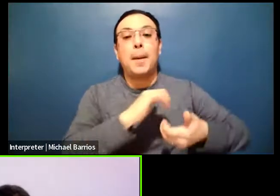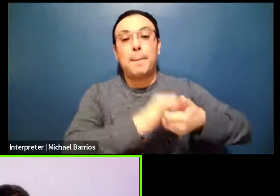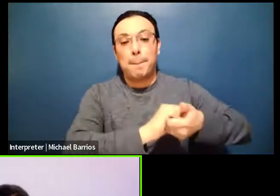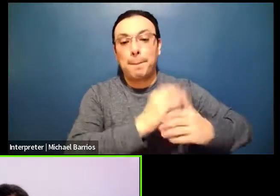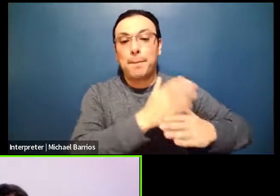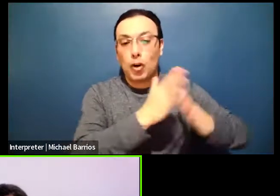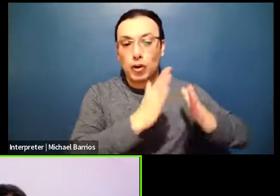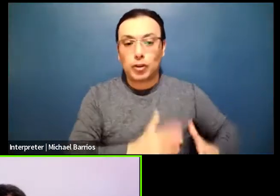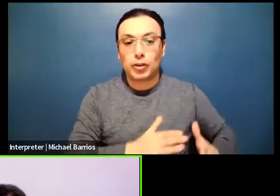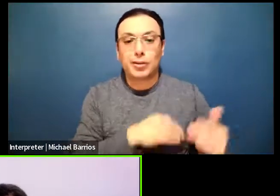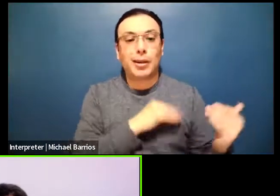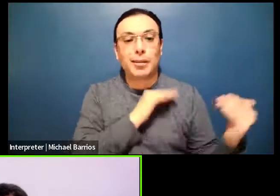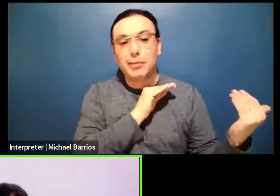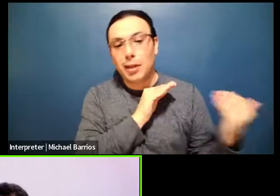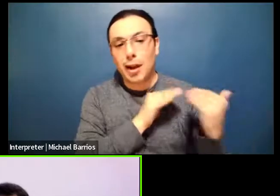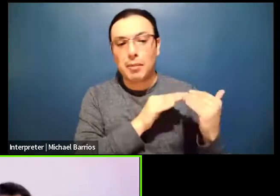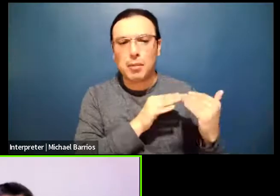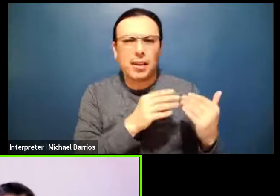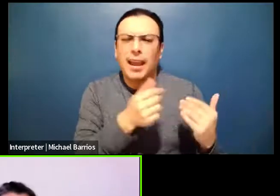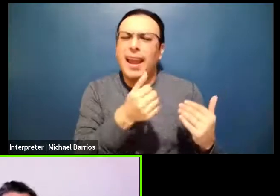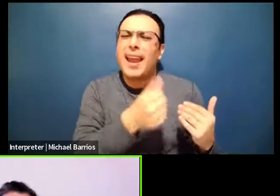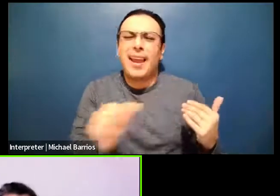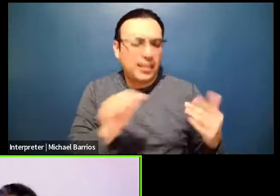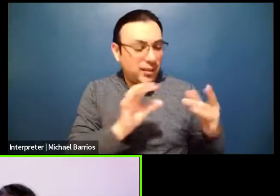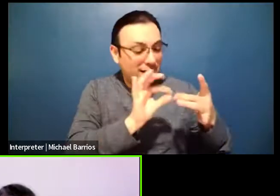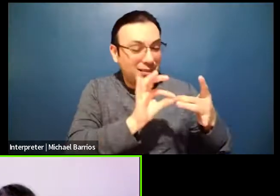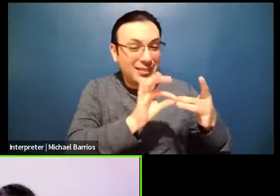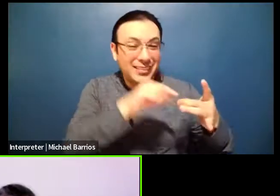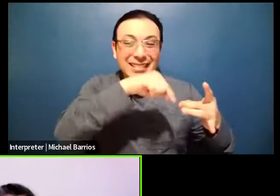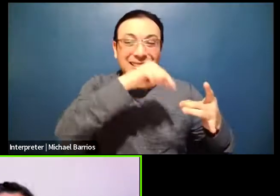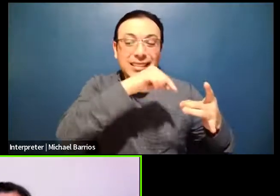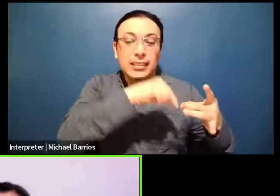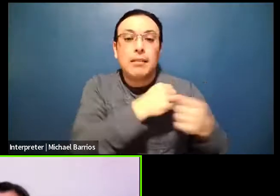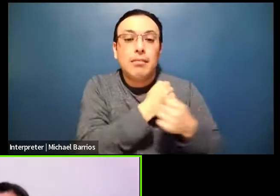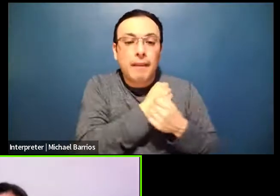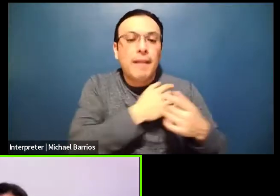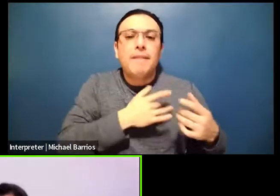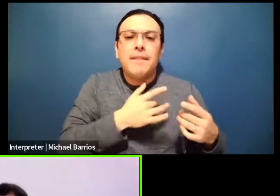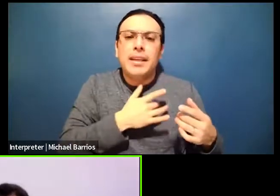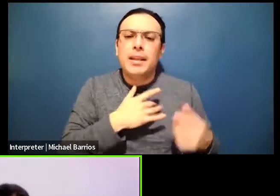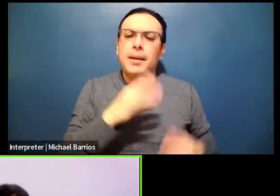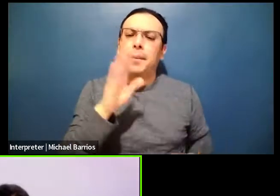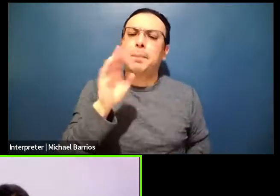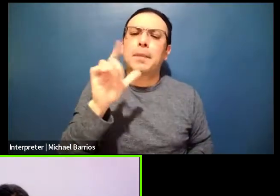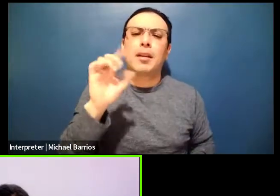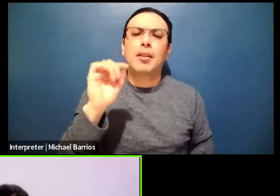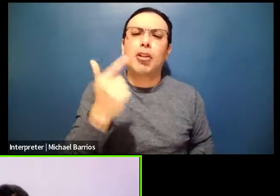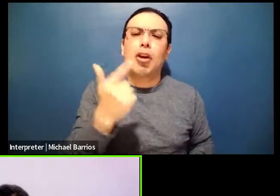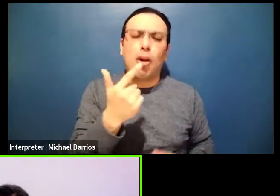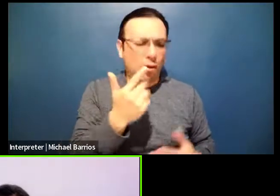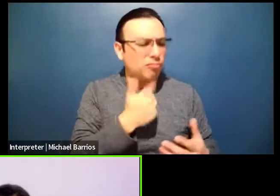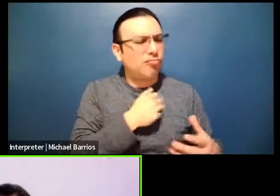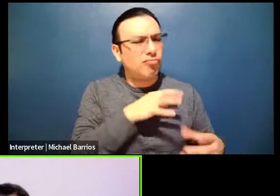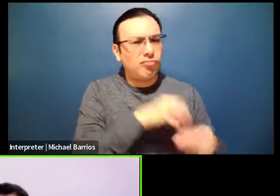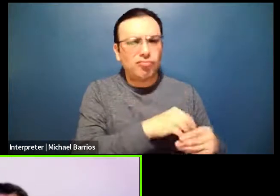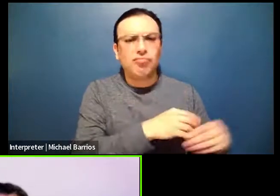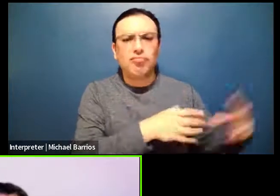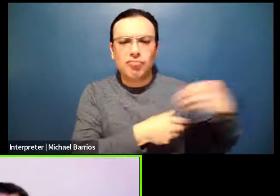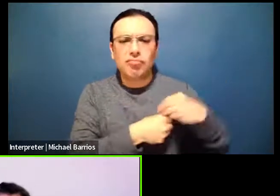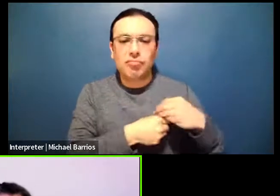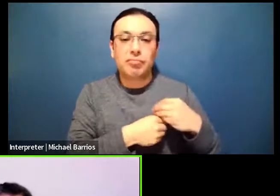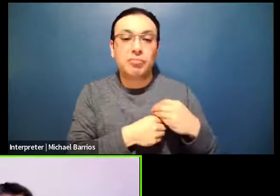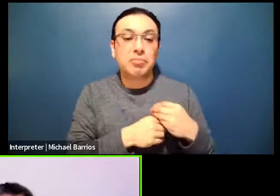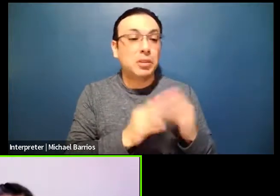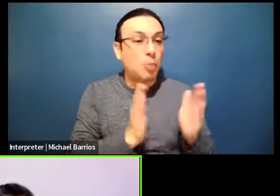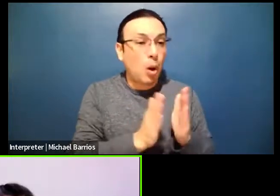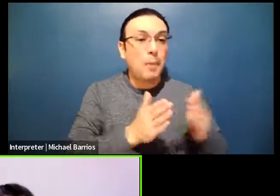any other kind of loving relationship where we experience belonging, no matter how big or how small. As a disabled